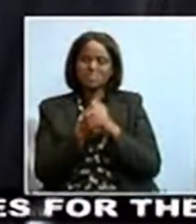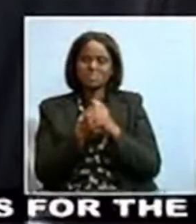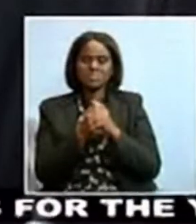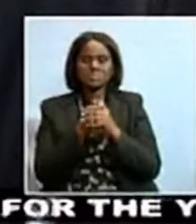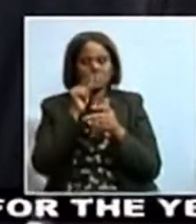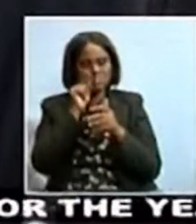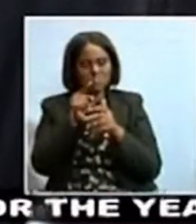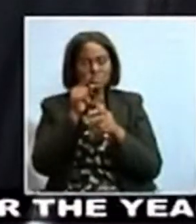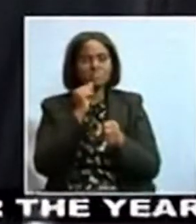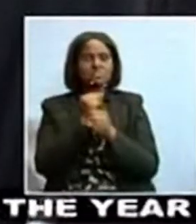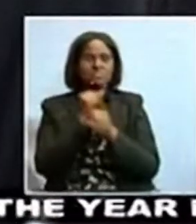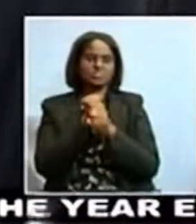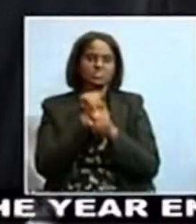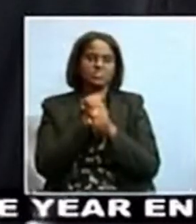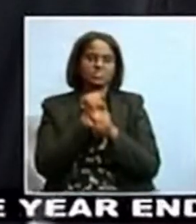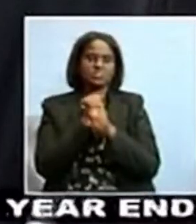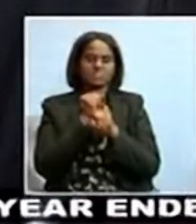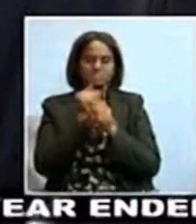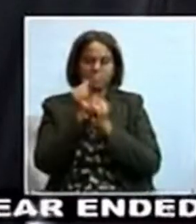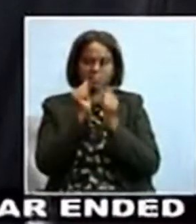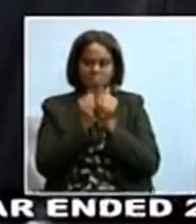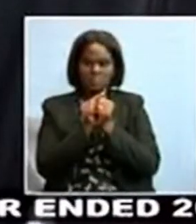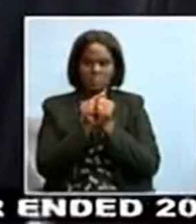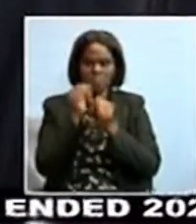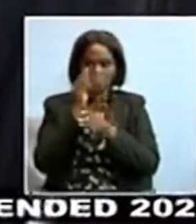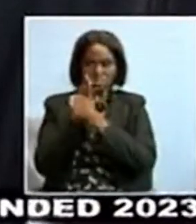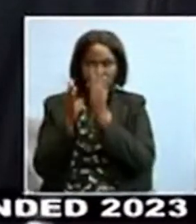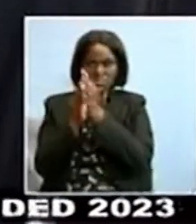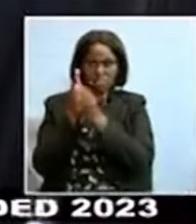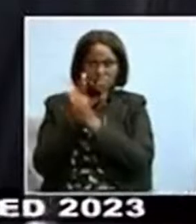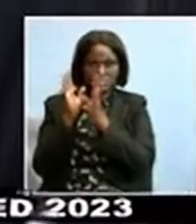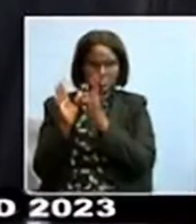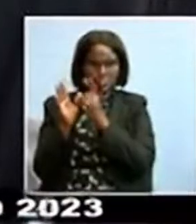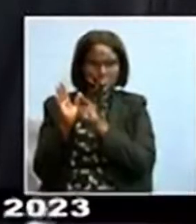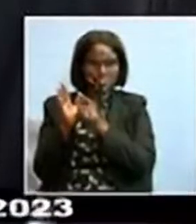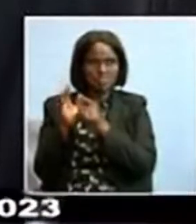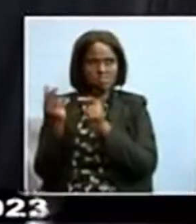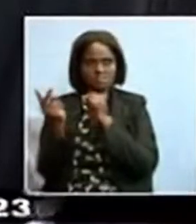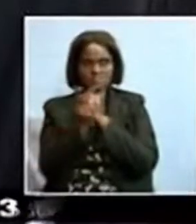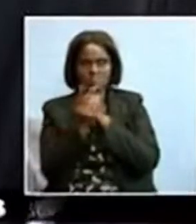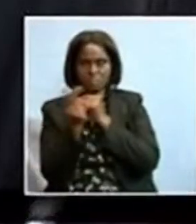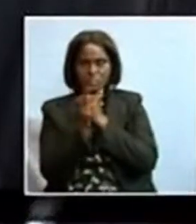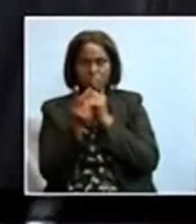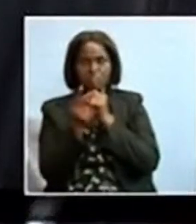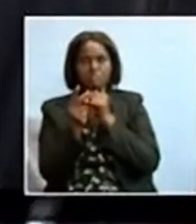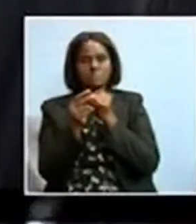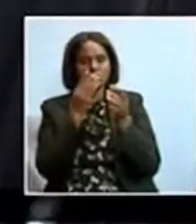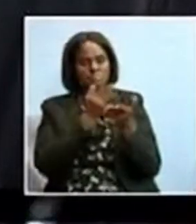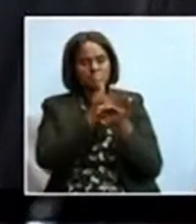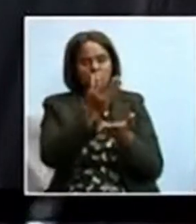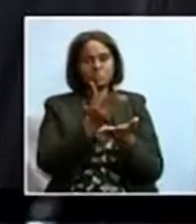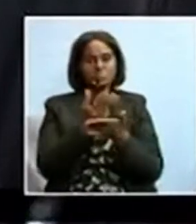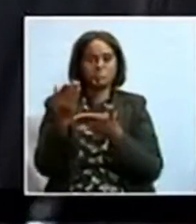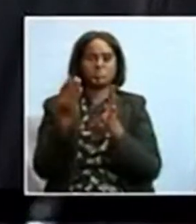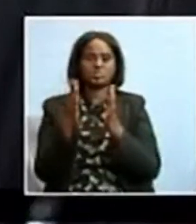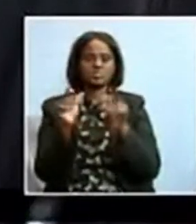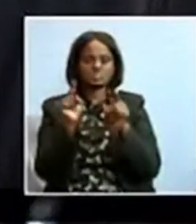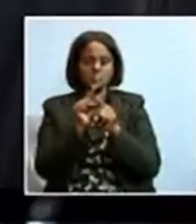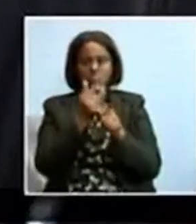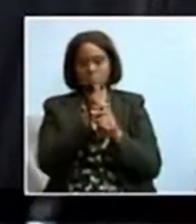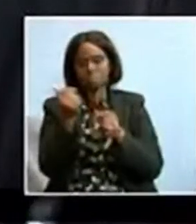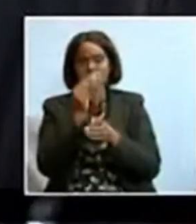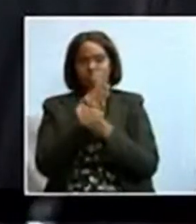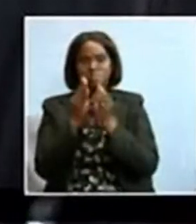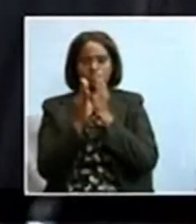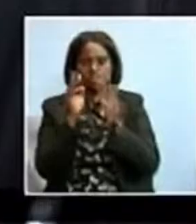of execution about between the contractor, between the two parties, procurement? Any contract, you